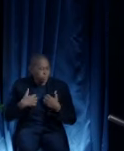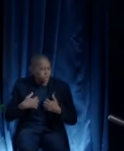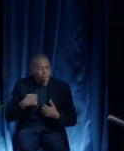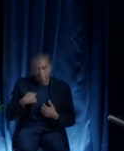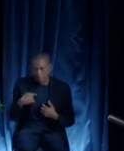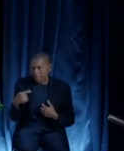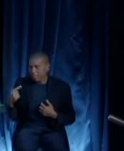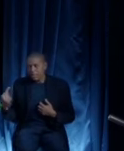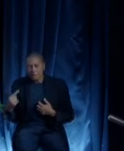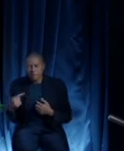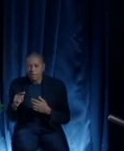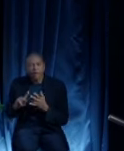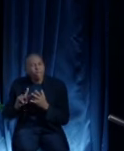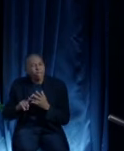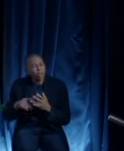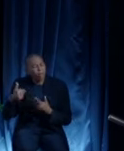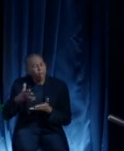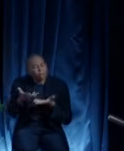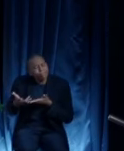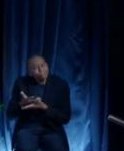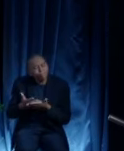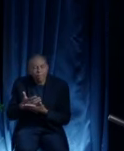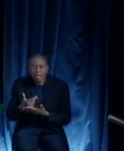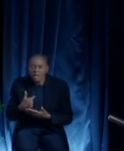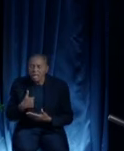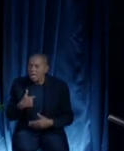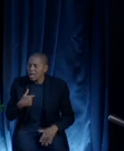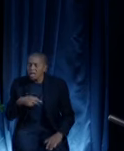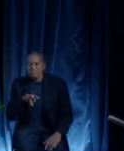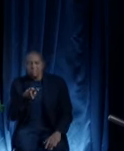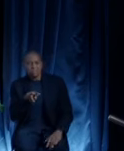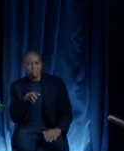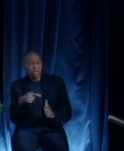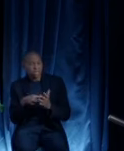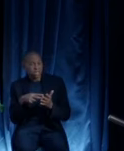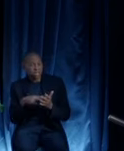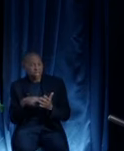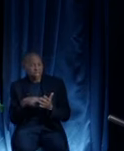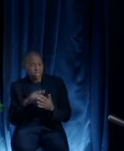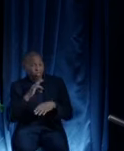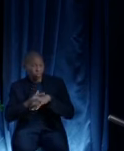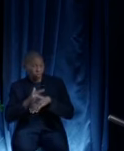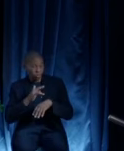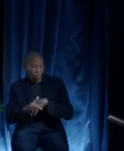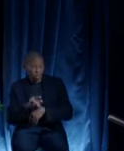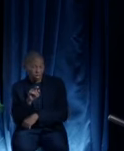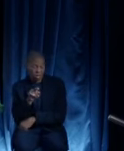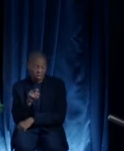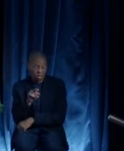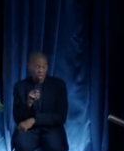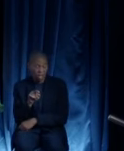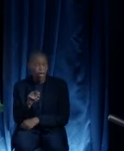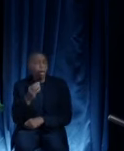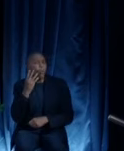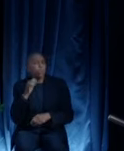started of I find historical dramas irritating if they try too hard to say, oh, look, they're just like us.